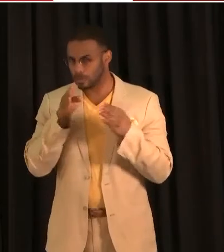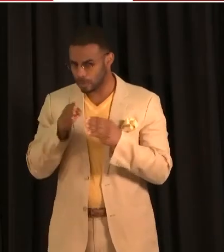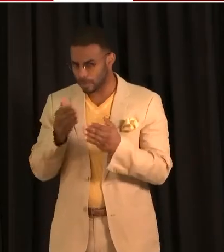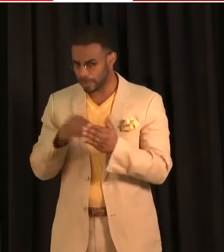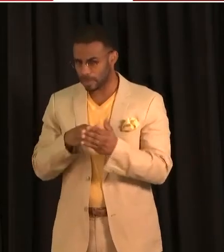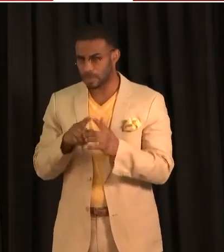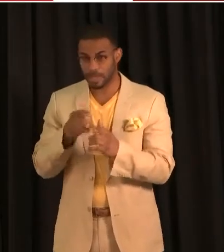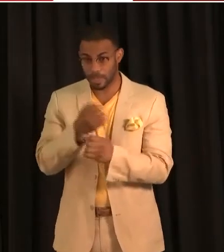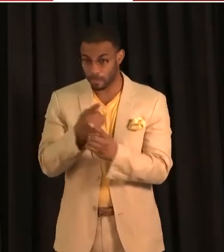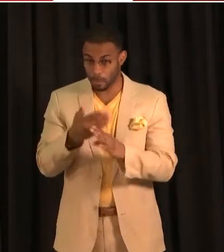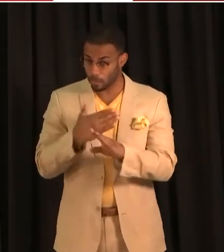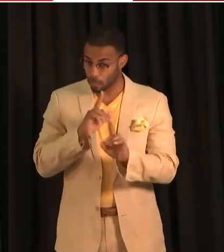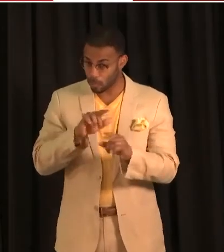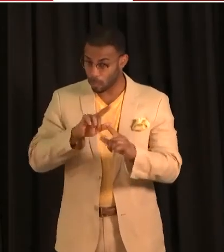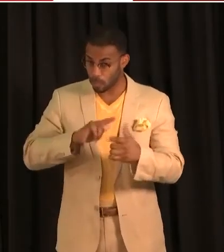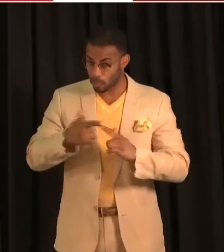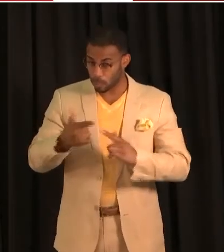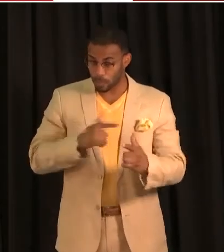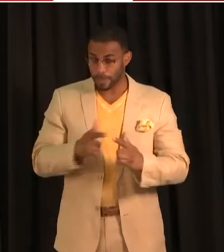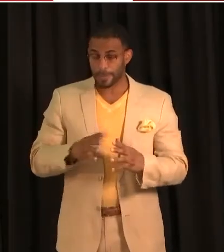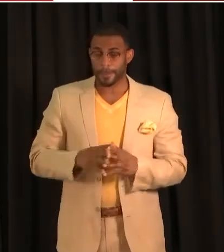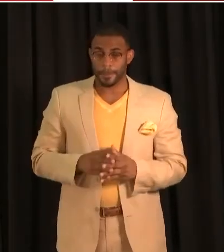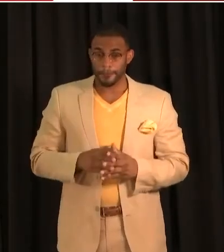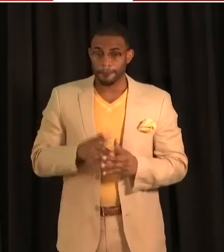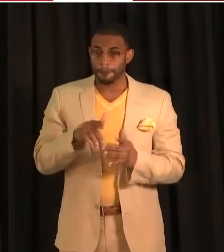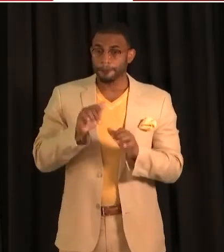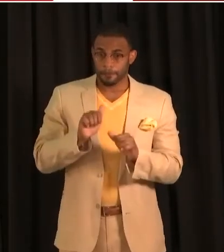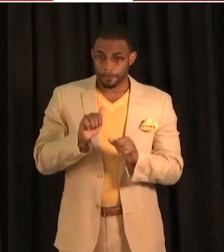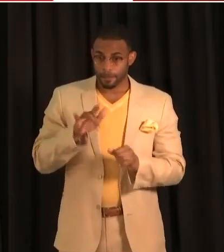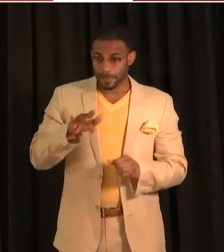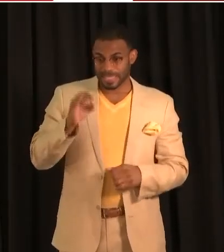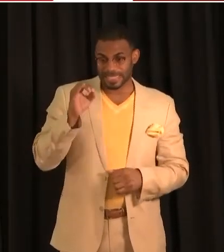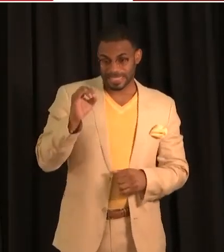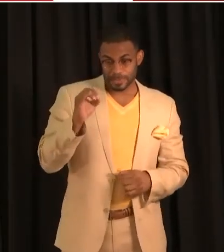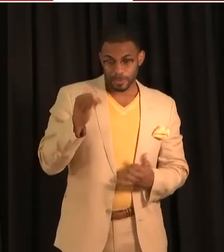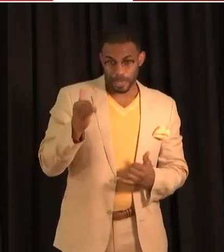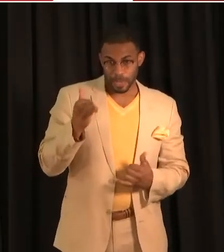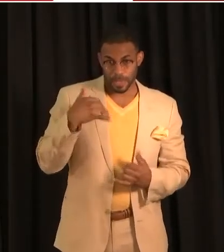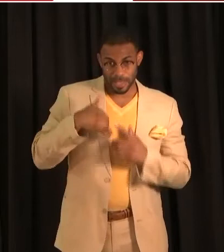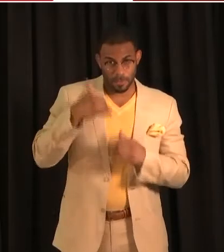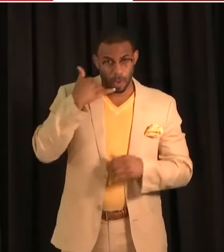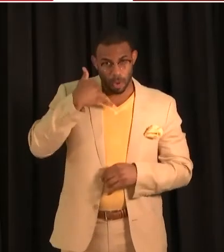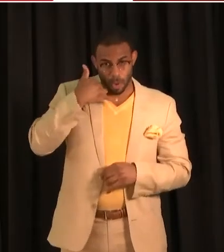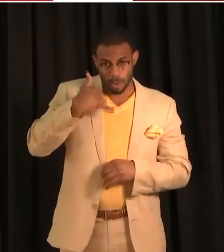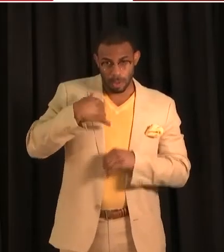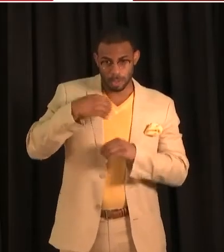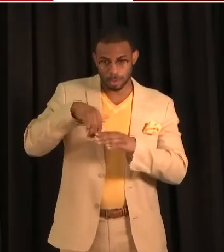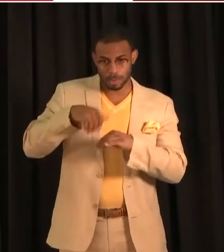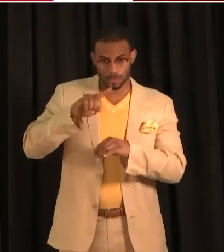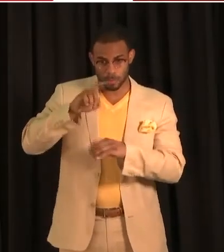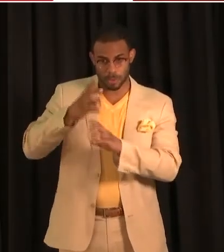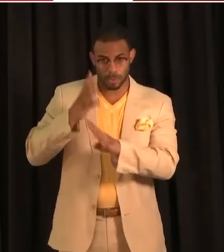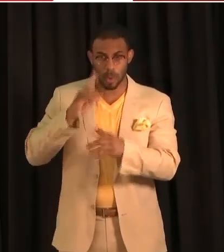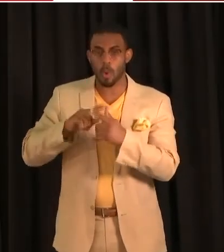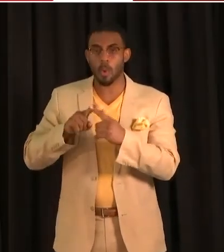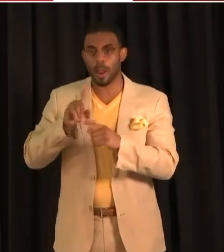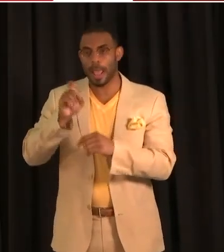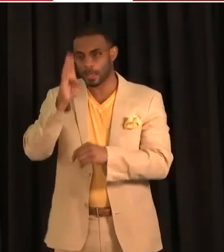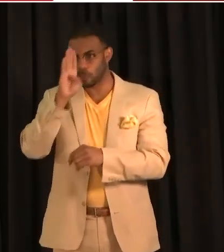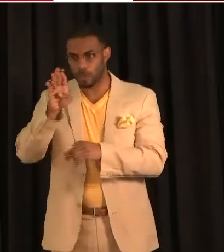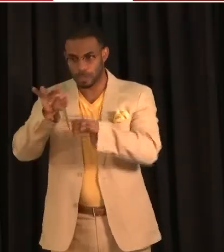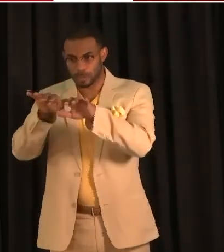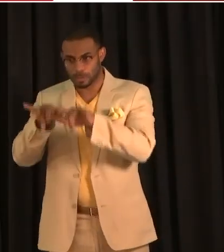draw attention again to everyone before we go into question and answer. You can press 0 now to be entered into the question queue or ask your